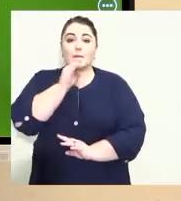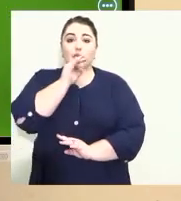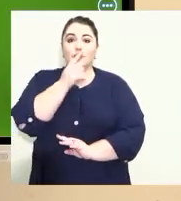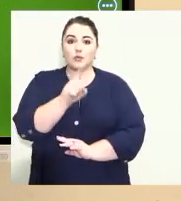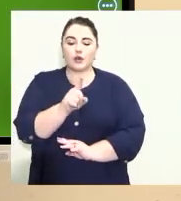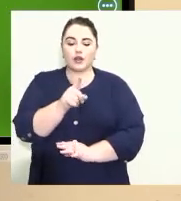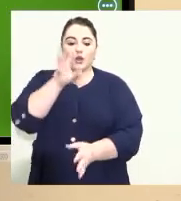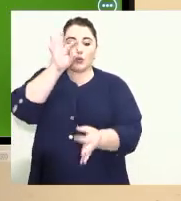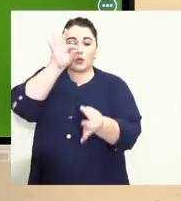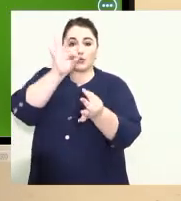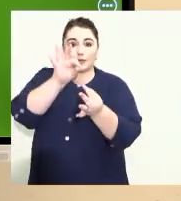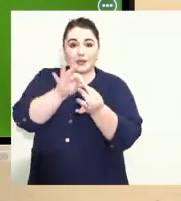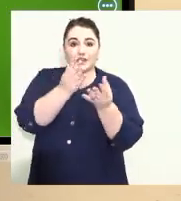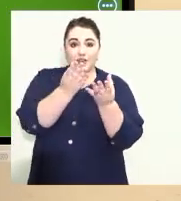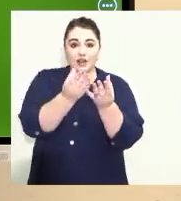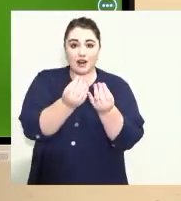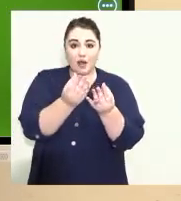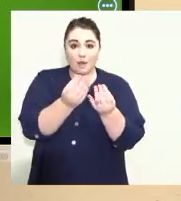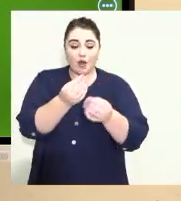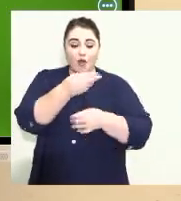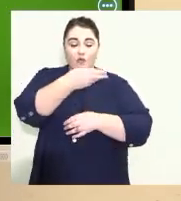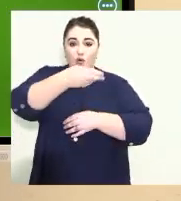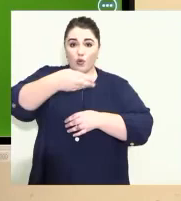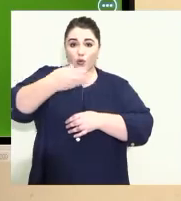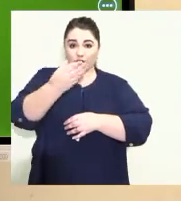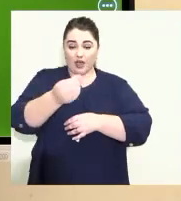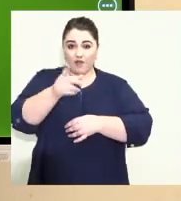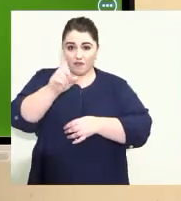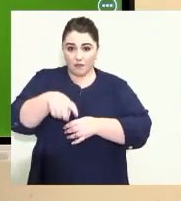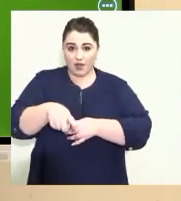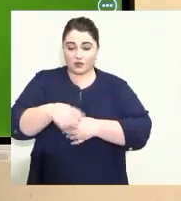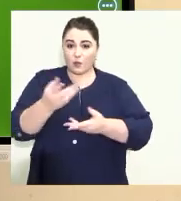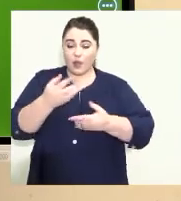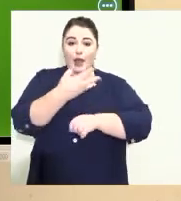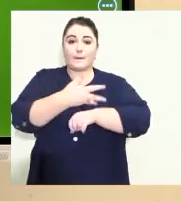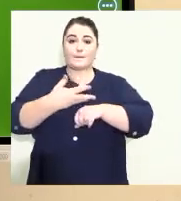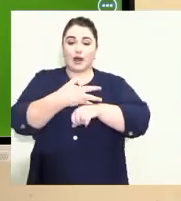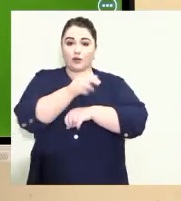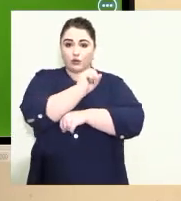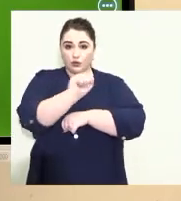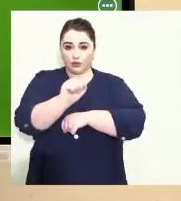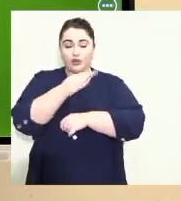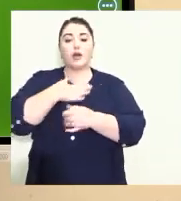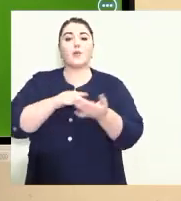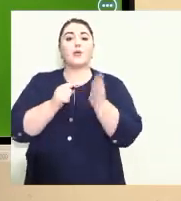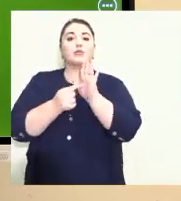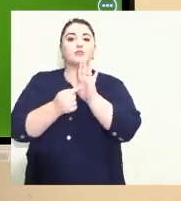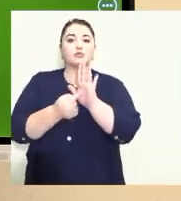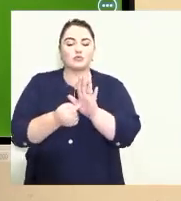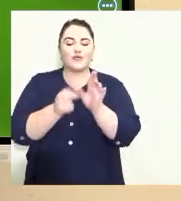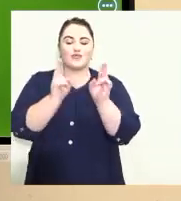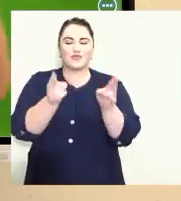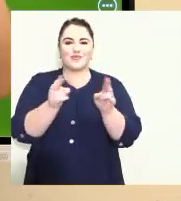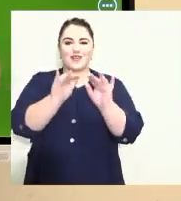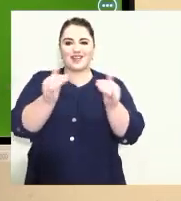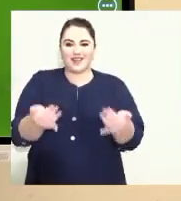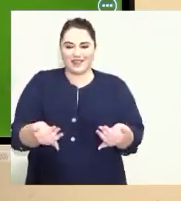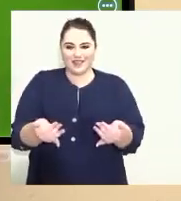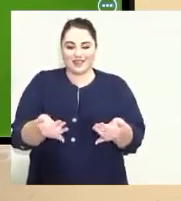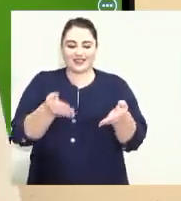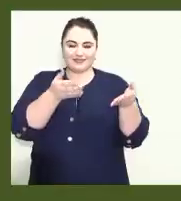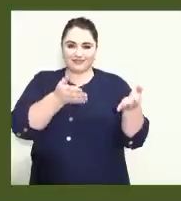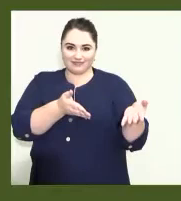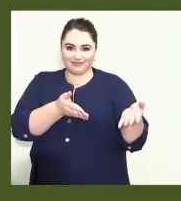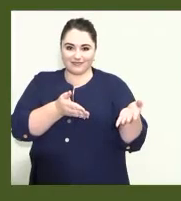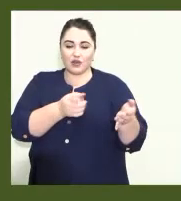should have a specific value of glucose, a concentration of glucose in your blood. And I want to show you that normal. Here it